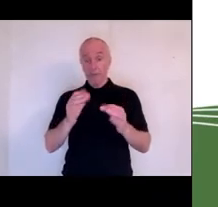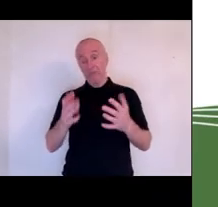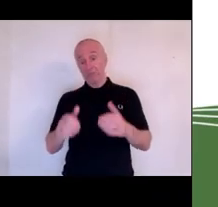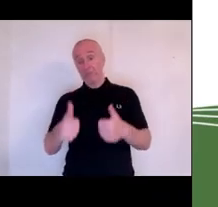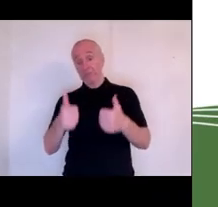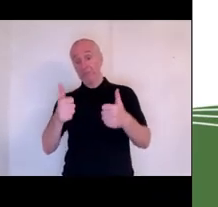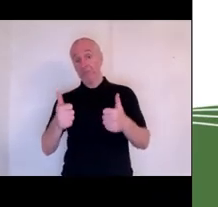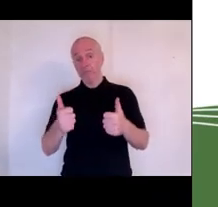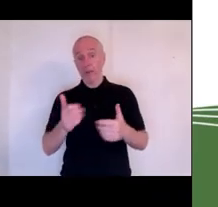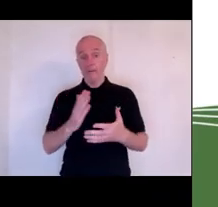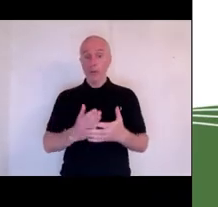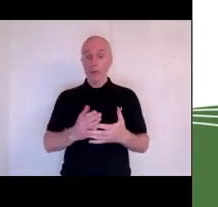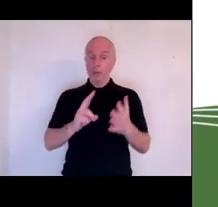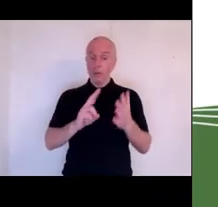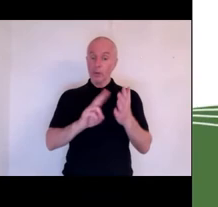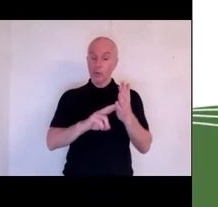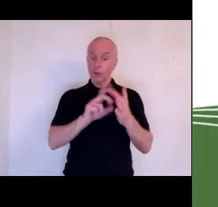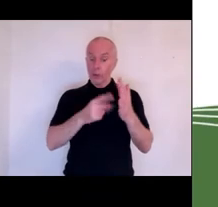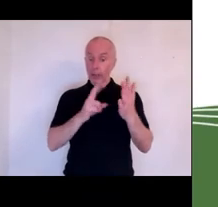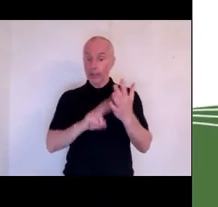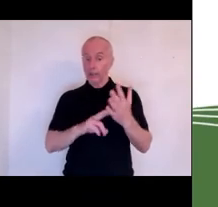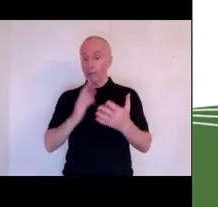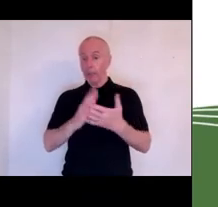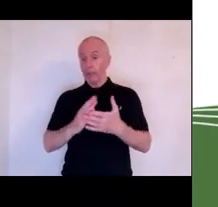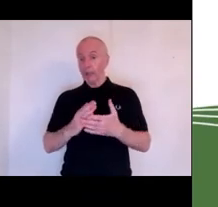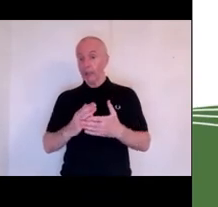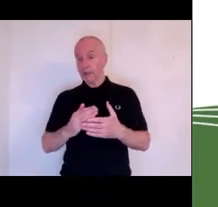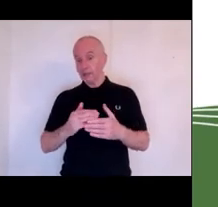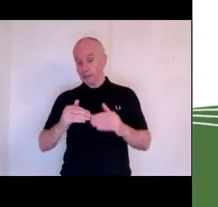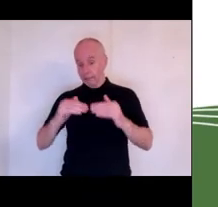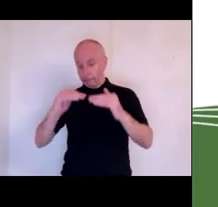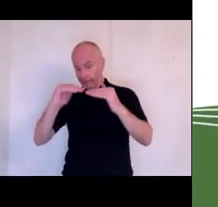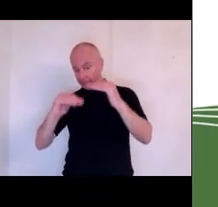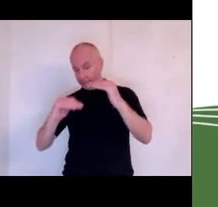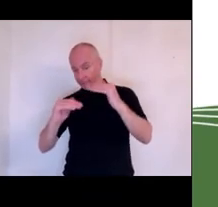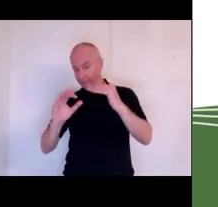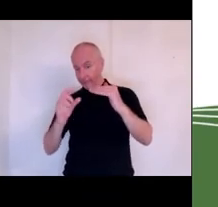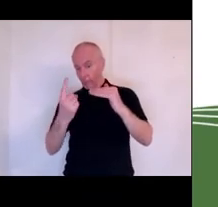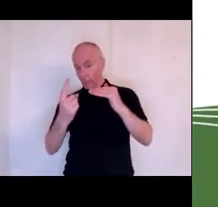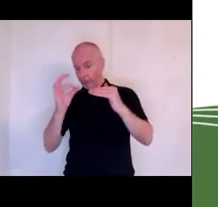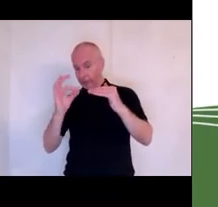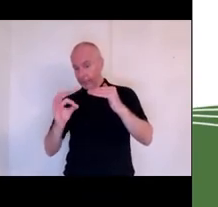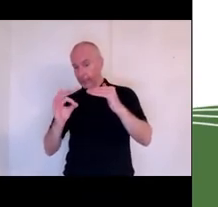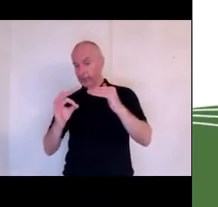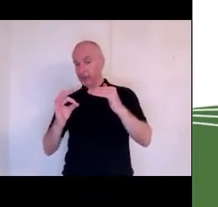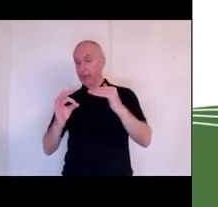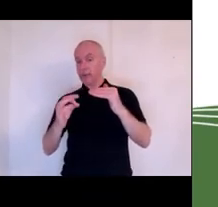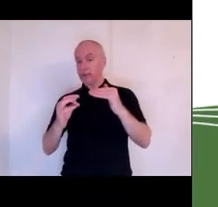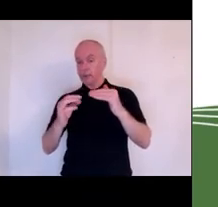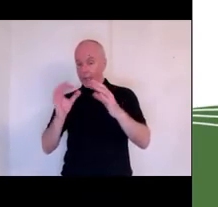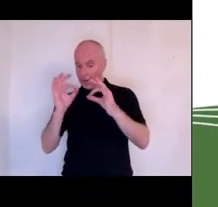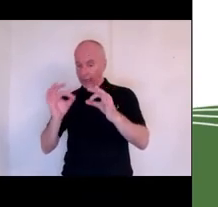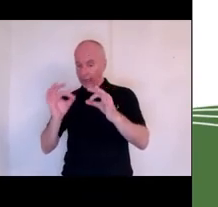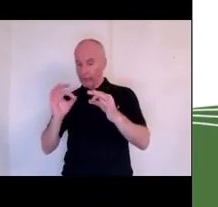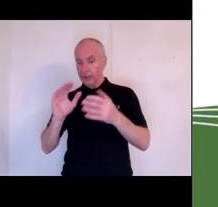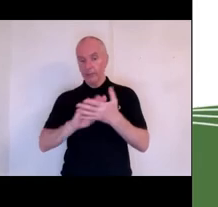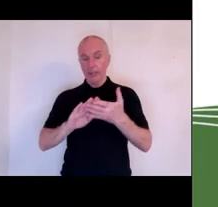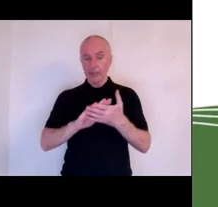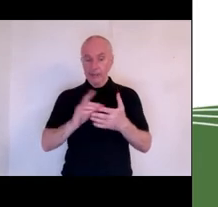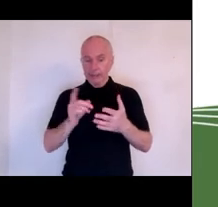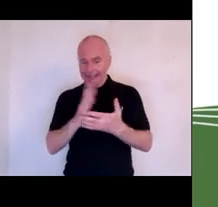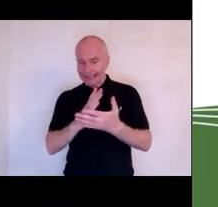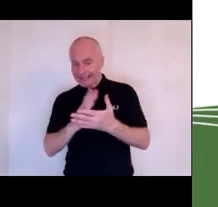For most of the nucleides, we are sub 1% accurate. So the uncertainty on those measurements is less than 1%.